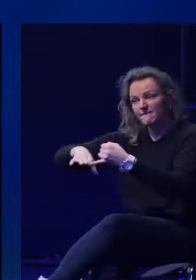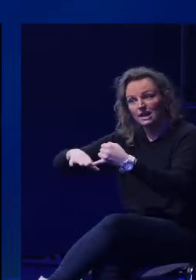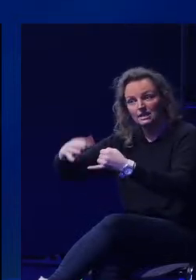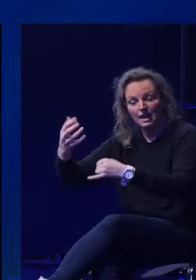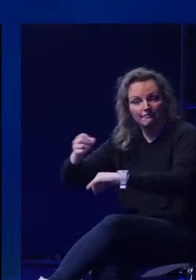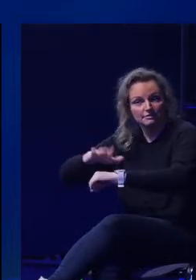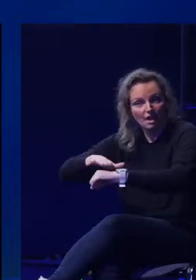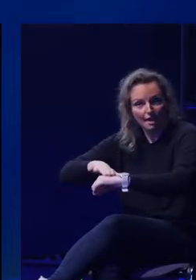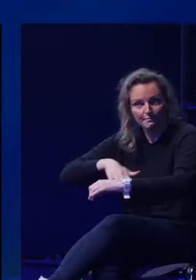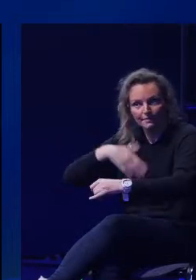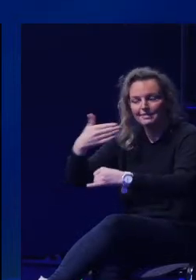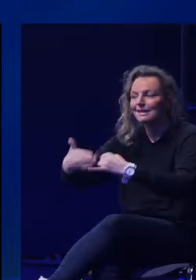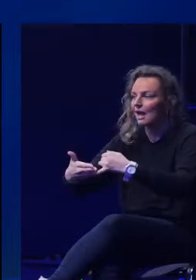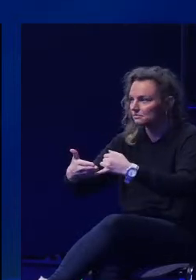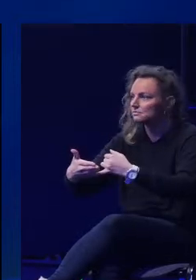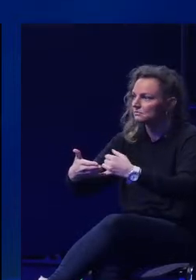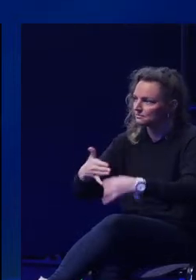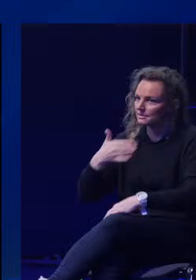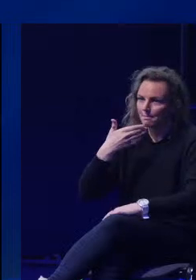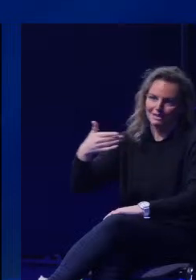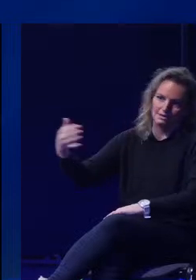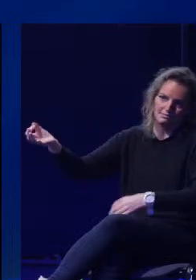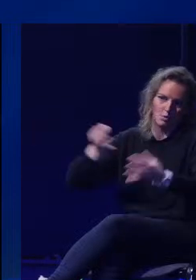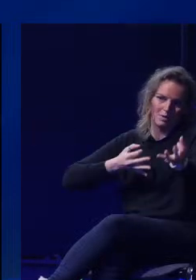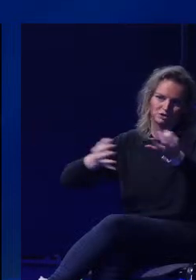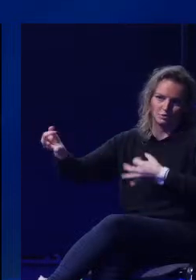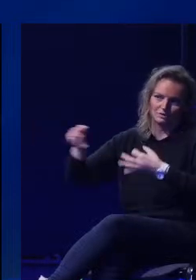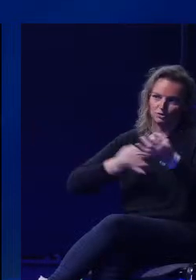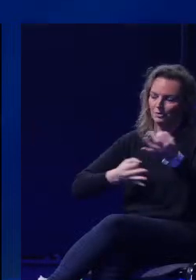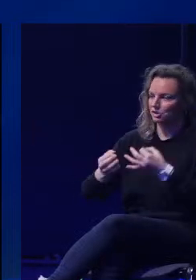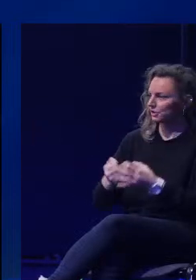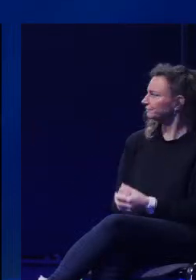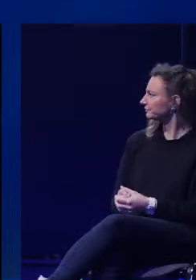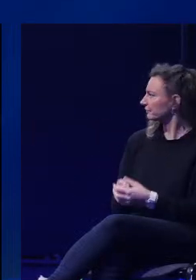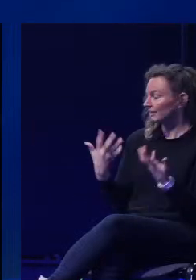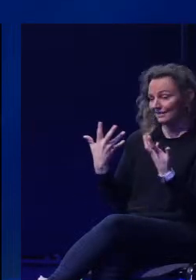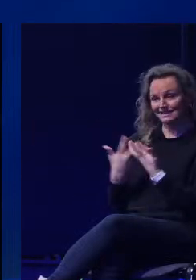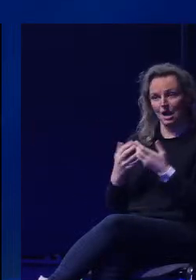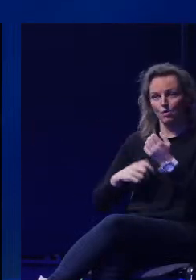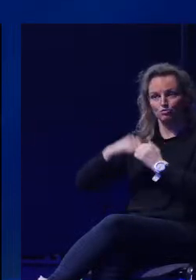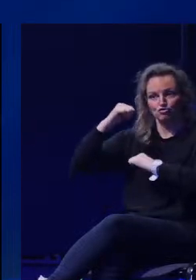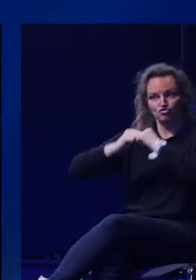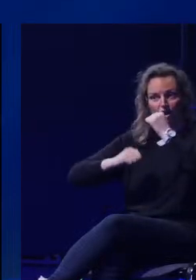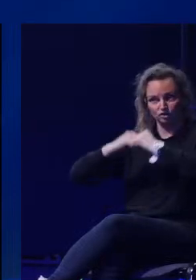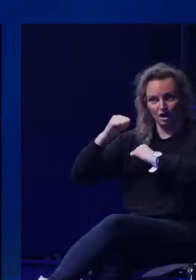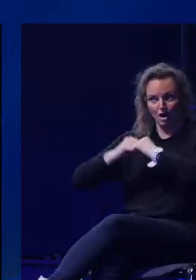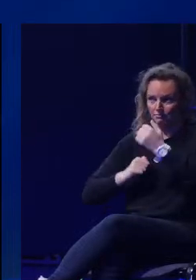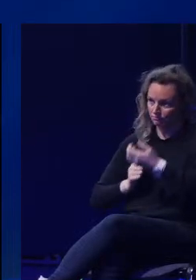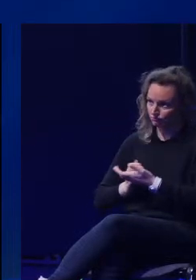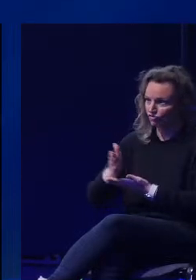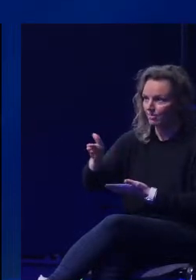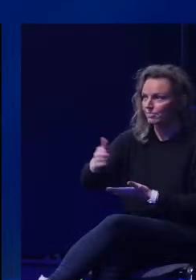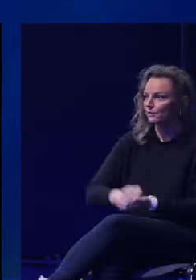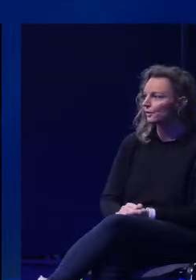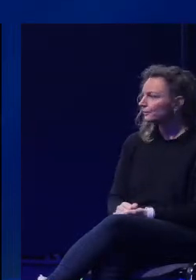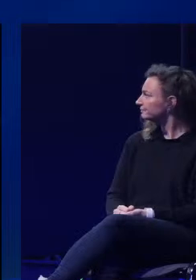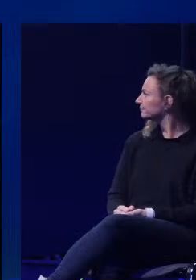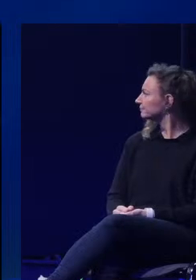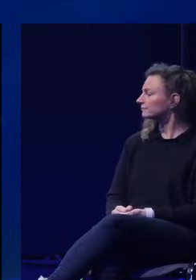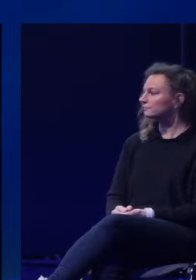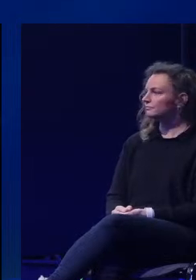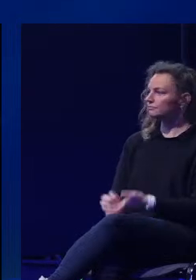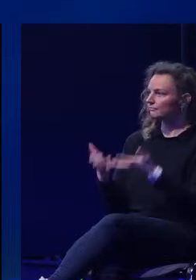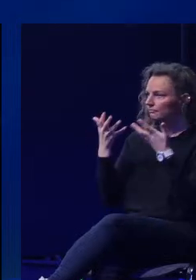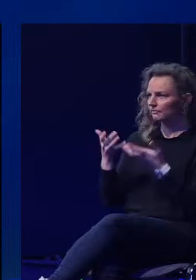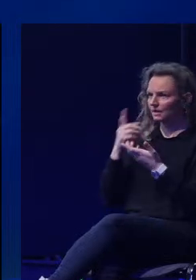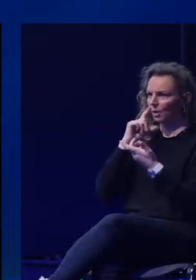and interest, there certainly, please do ask questions. So that's how we set it up. I hope that makes sense. You guys back there, I think you can now switch over